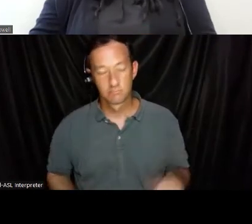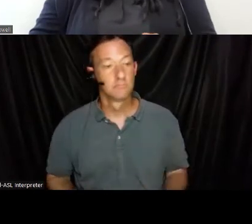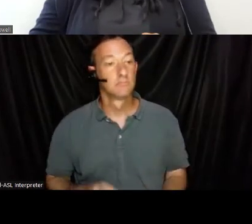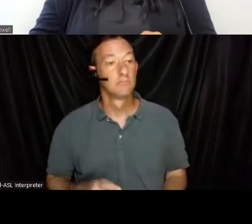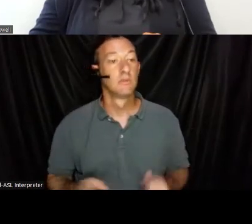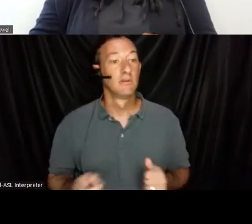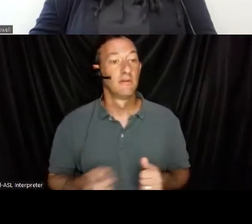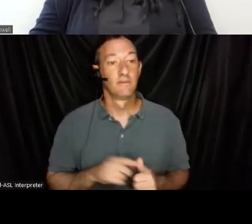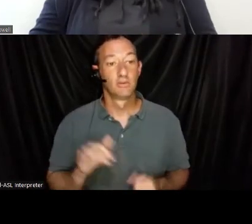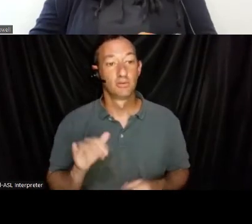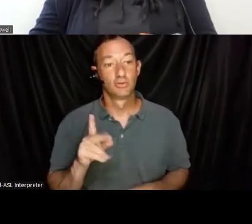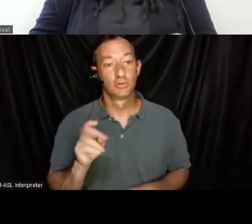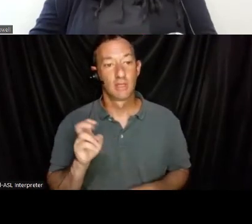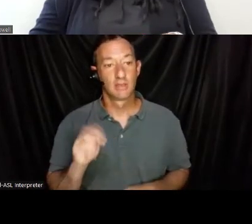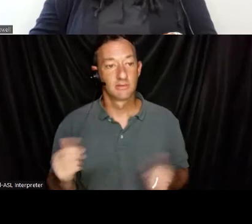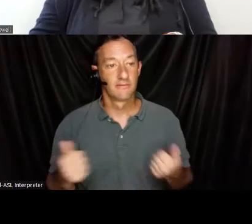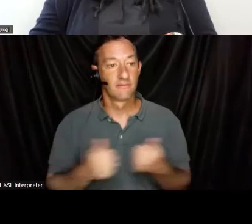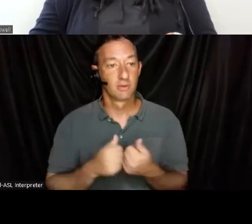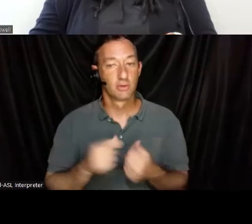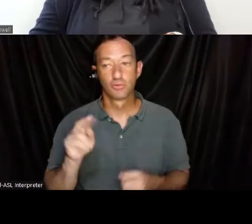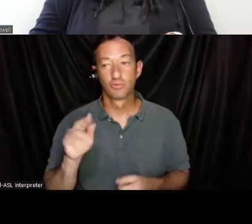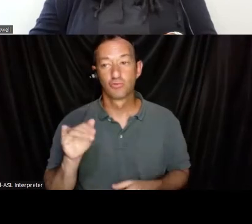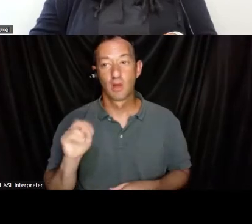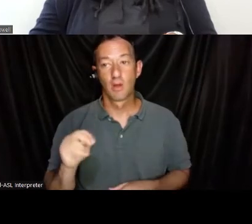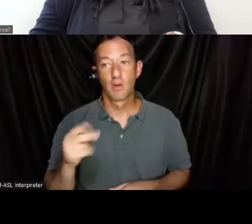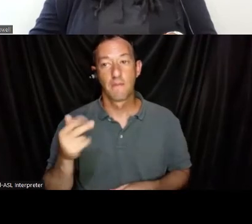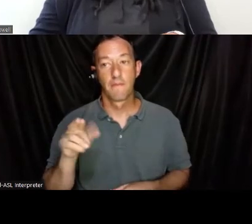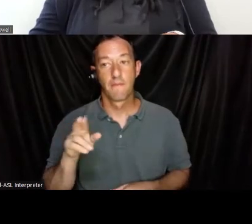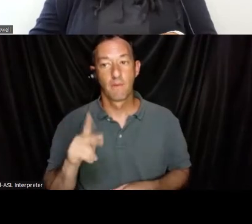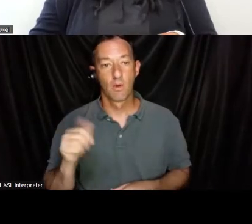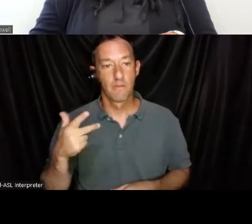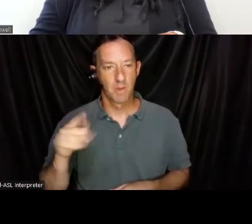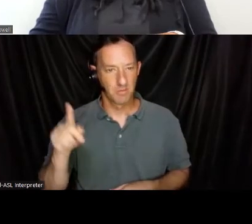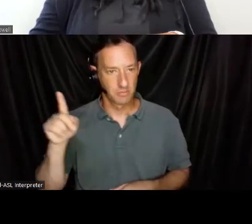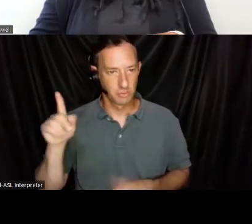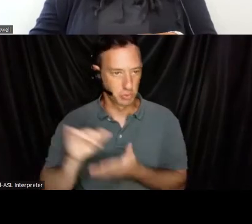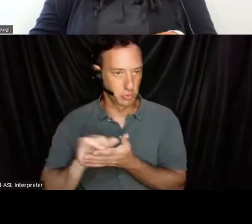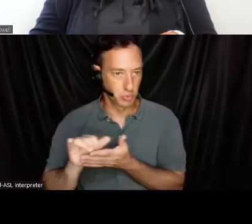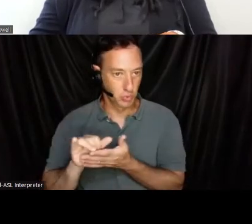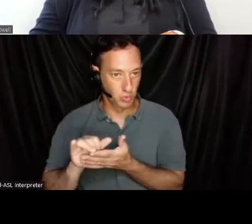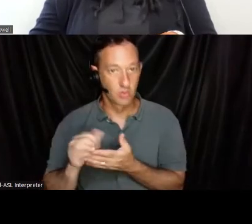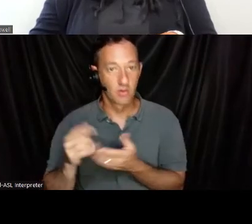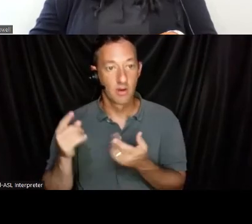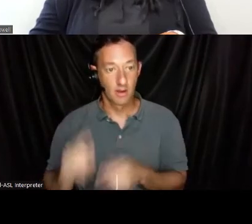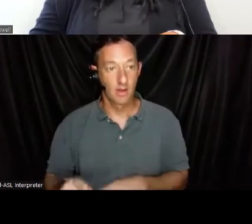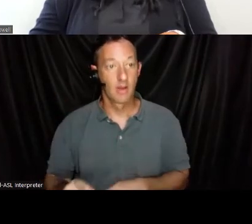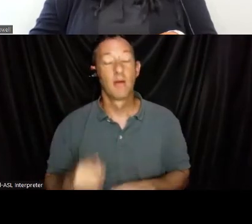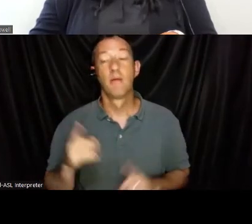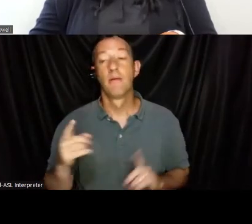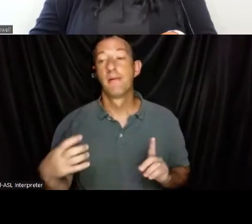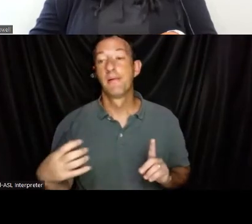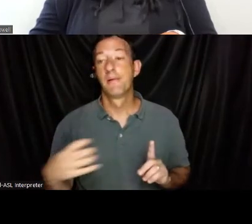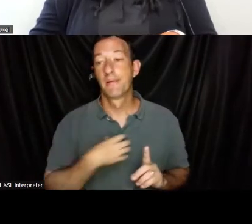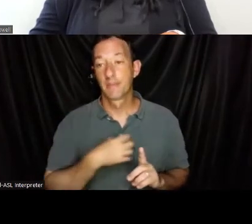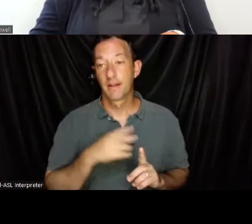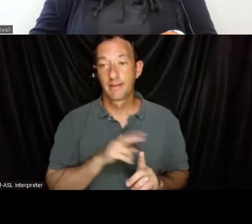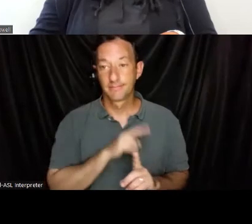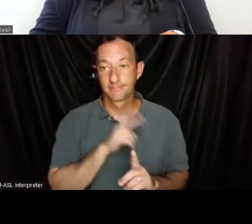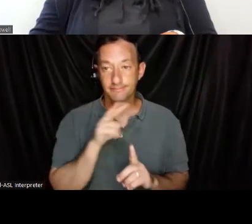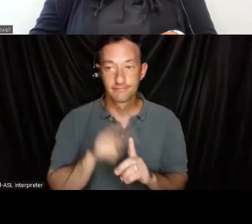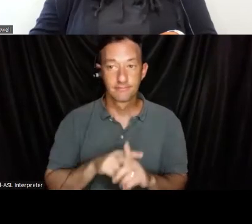versus Tryon Park Apartments, is a New York case where the complaint relied